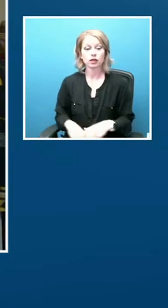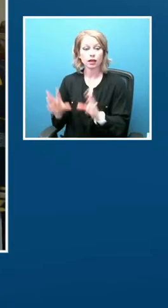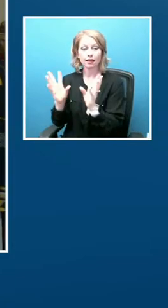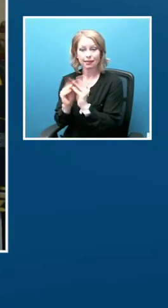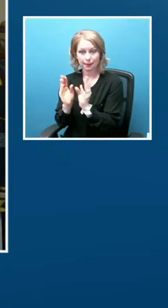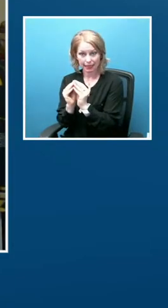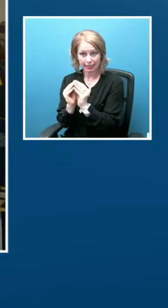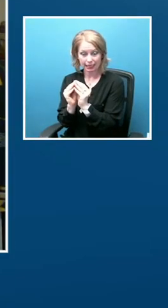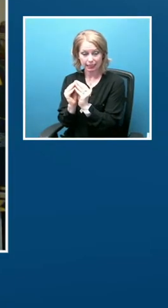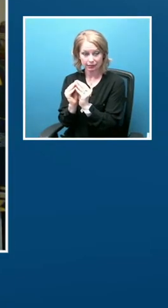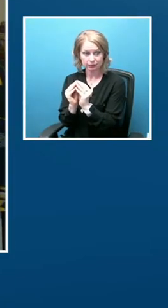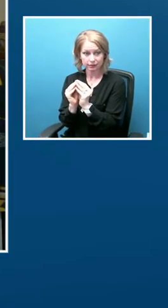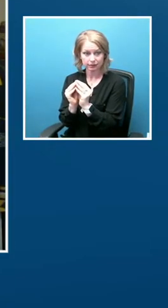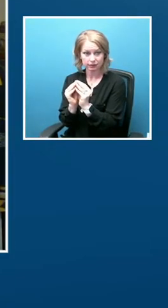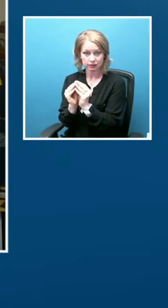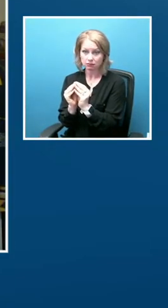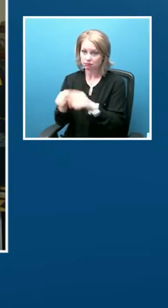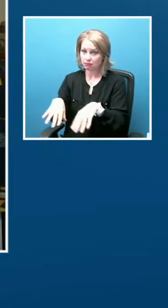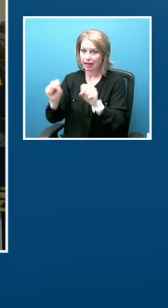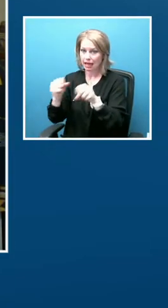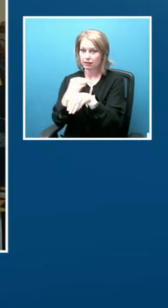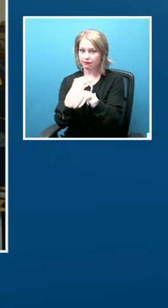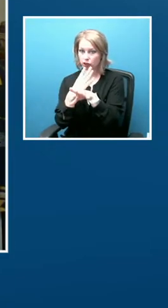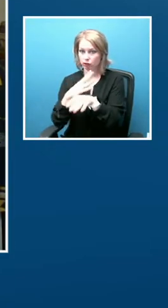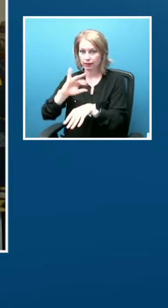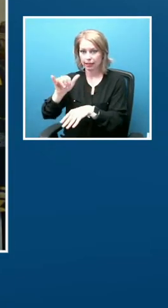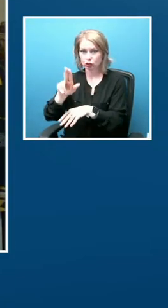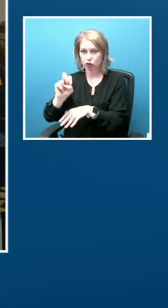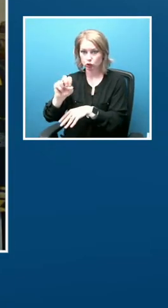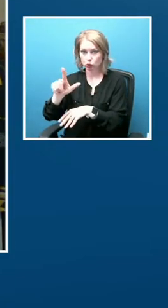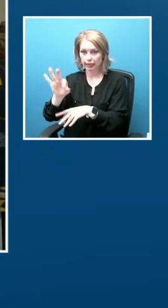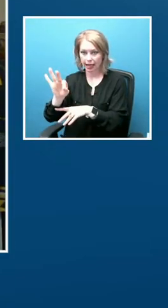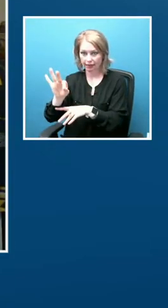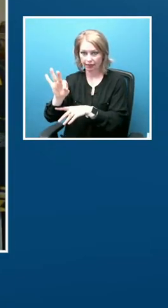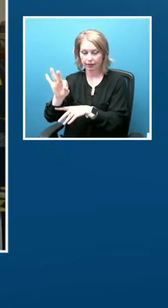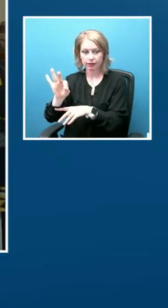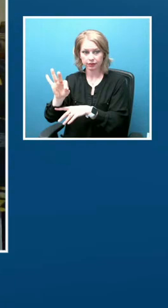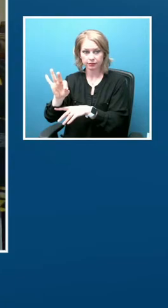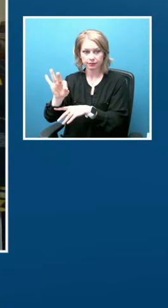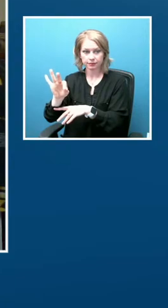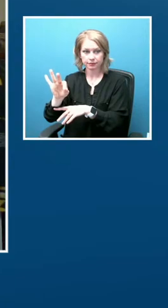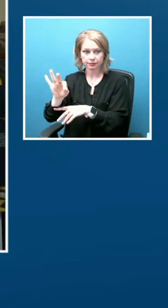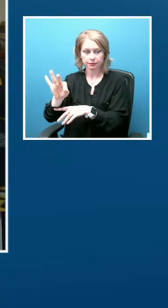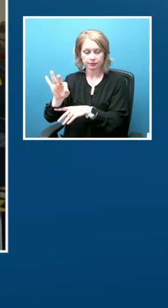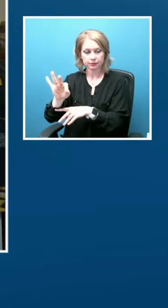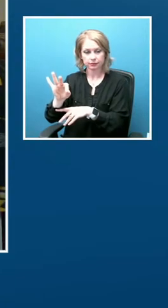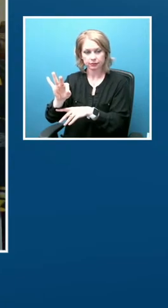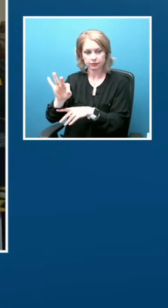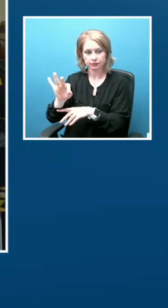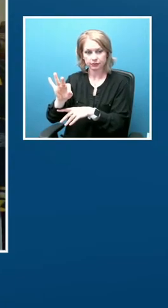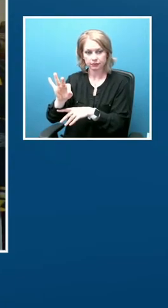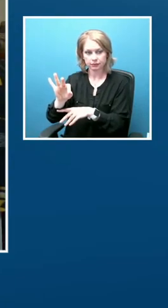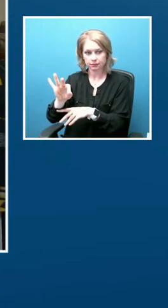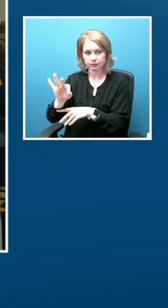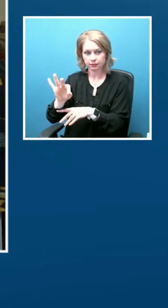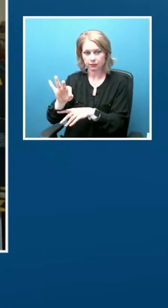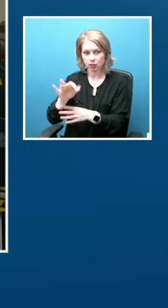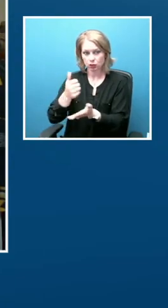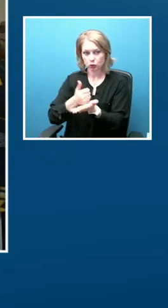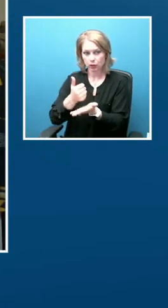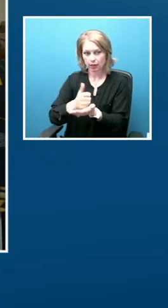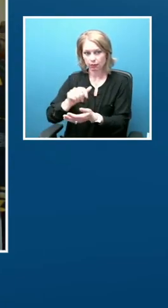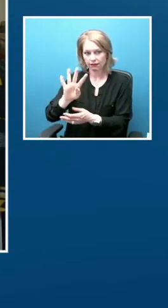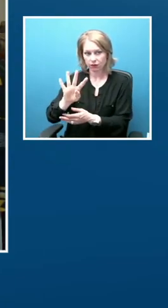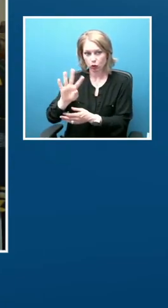Executive Committee, held virtually on June 29th, was held pursuant to Rule 4D1 of the West